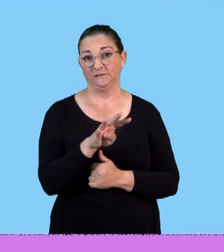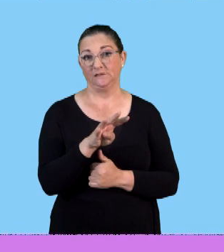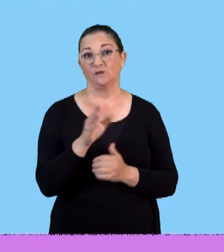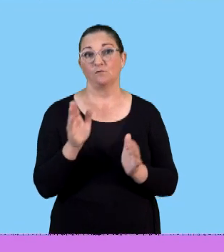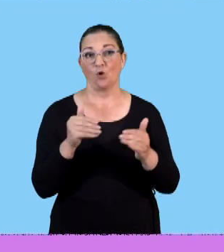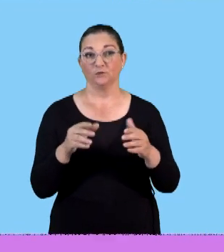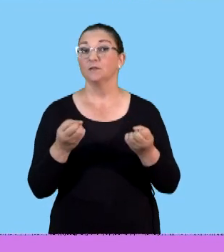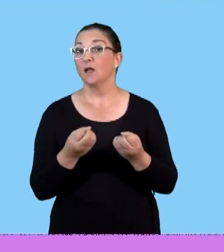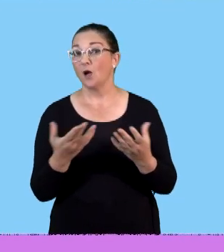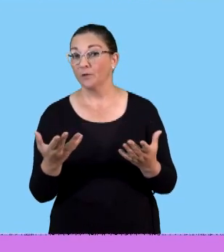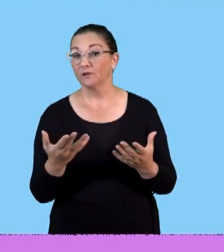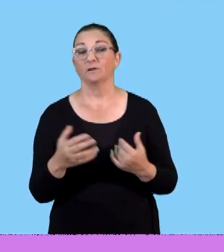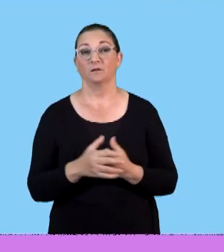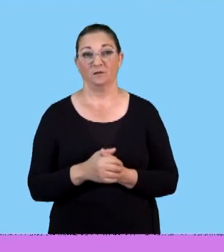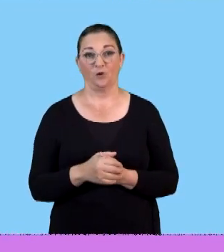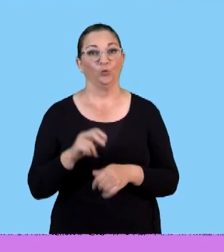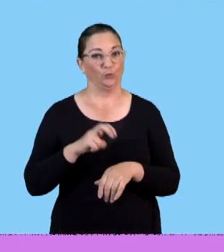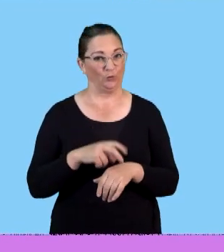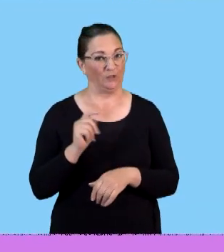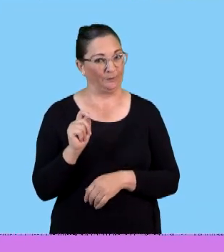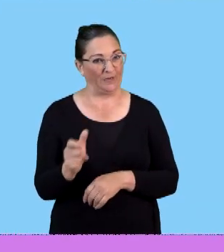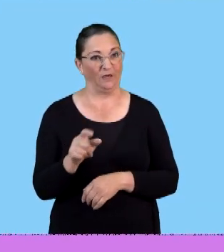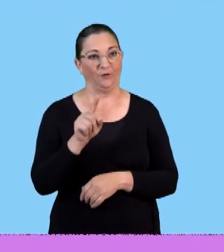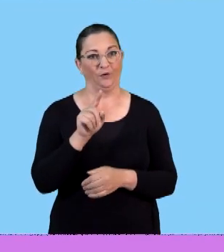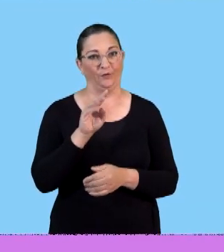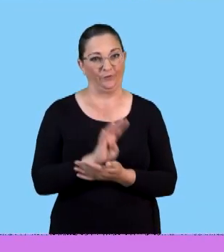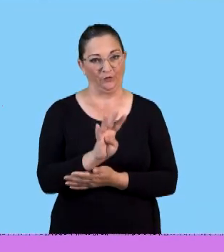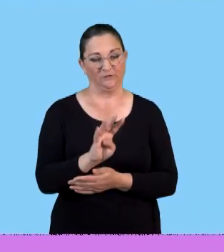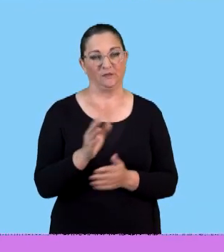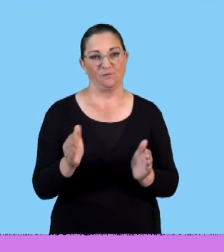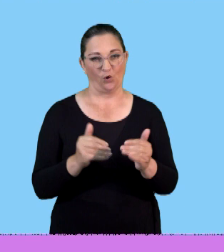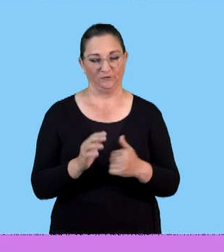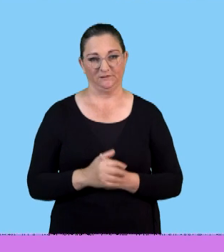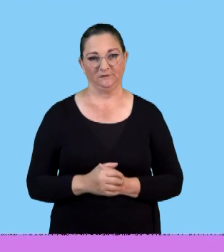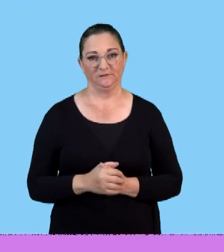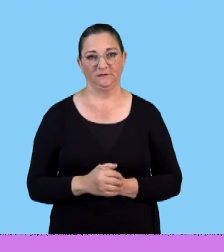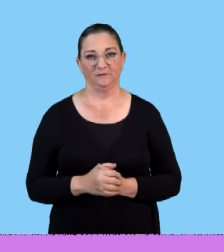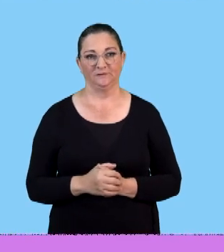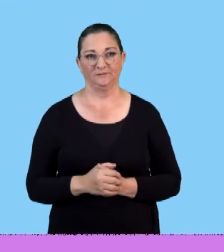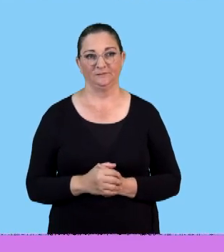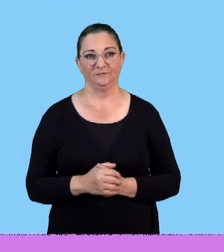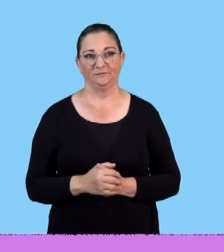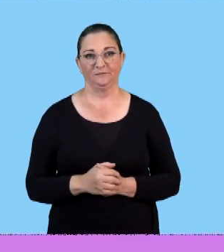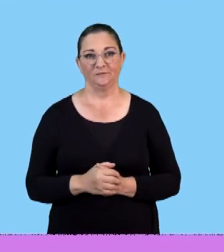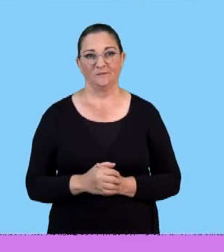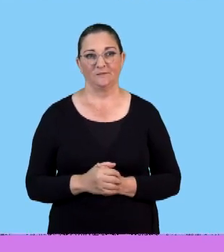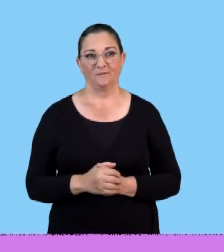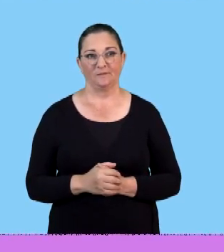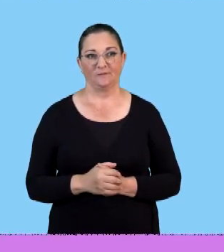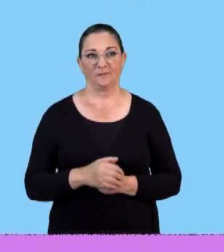14 boxes. It says how many boxes. So indicate here that 14 boxes needs to be bought, right?